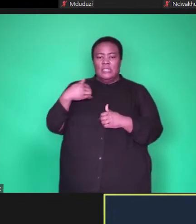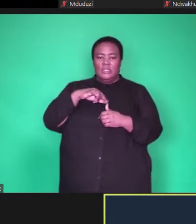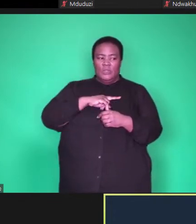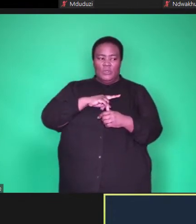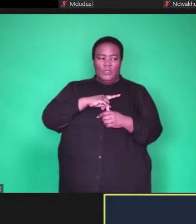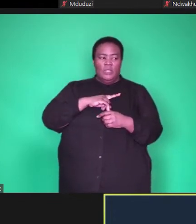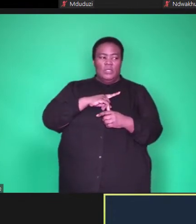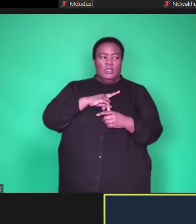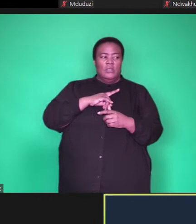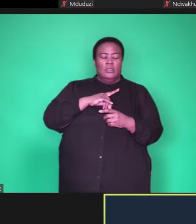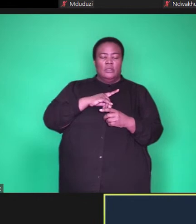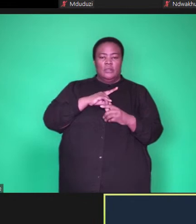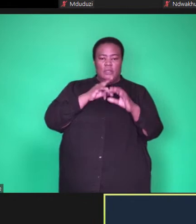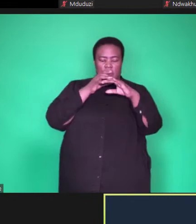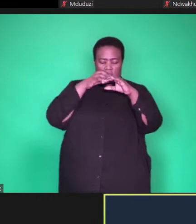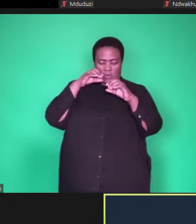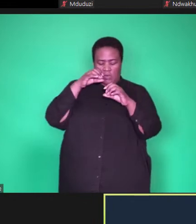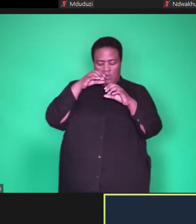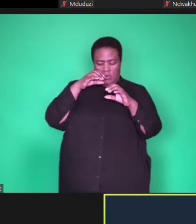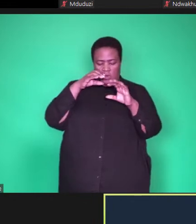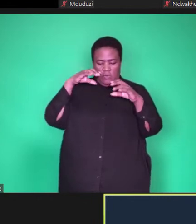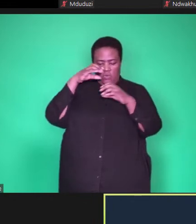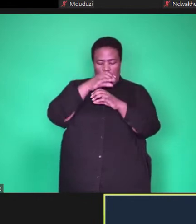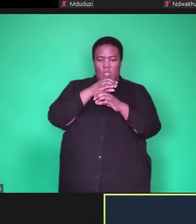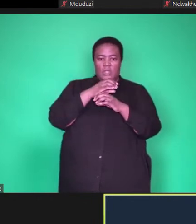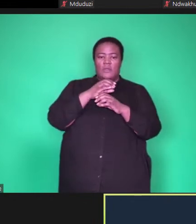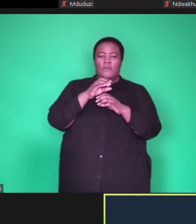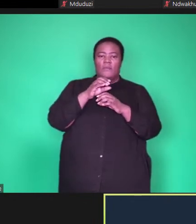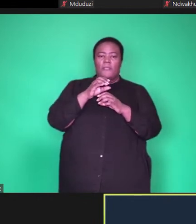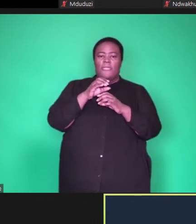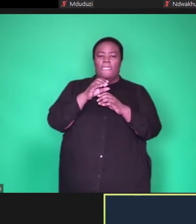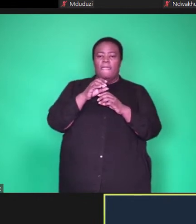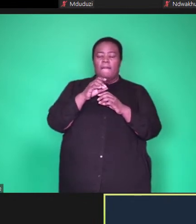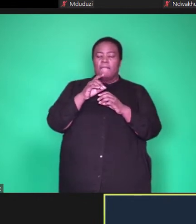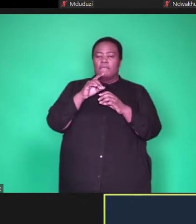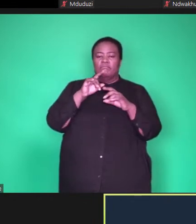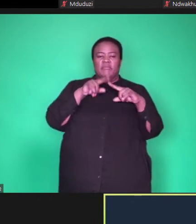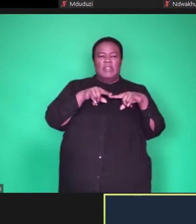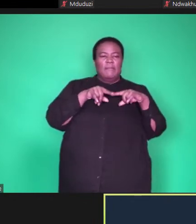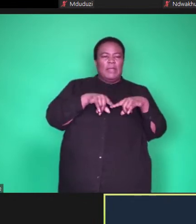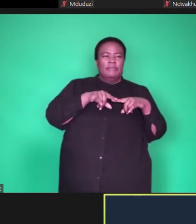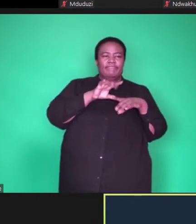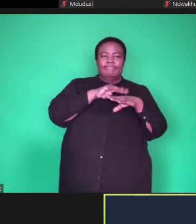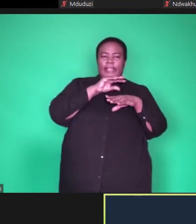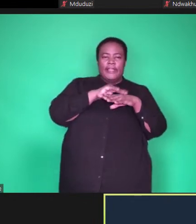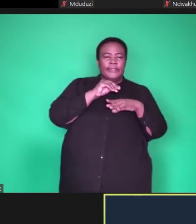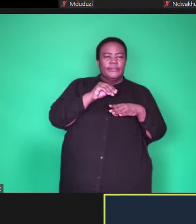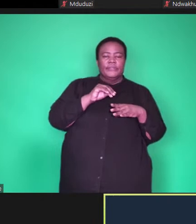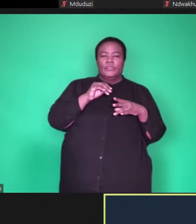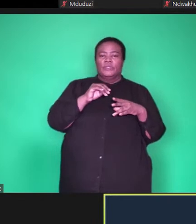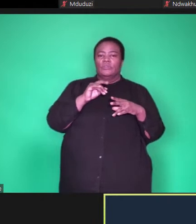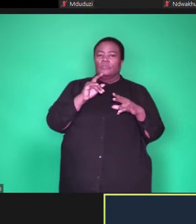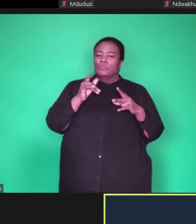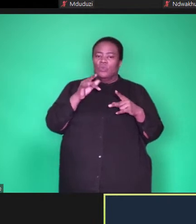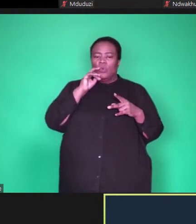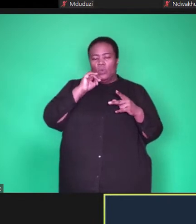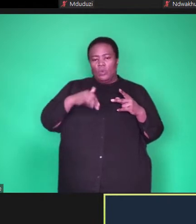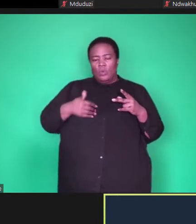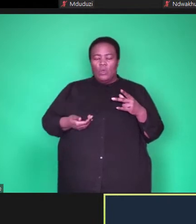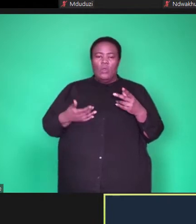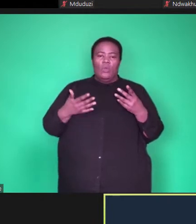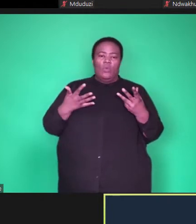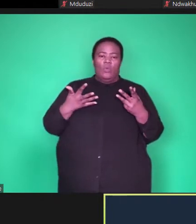numerators, so we constrain the denominator, for example, by age or by period. And then in